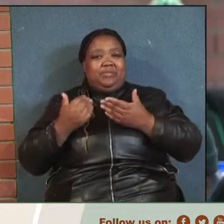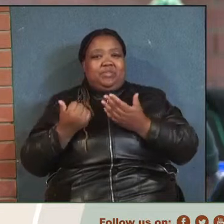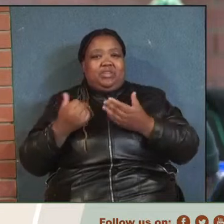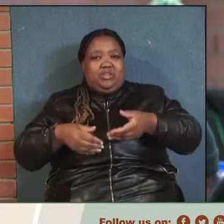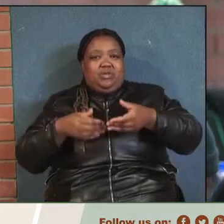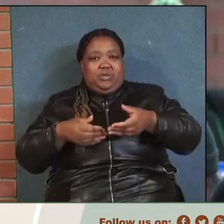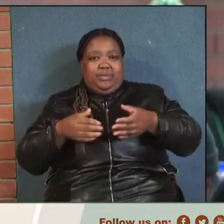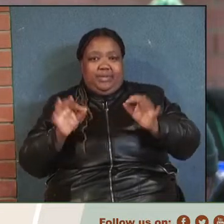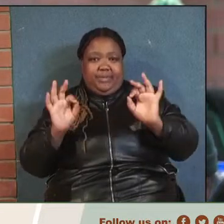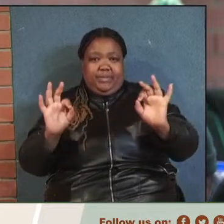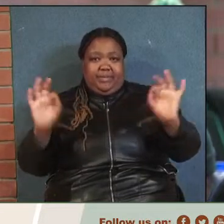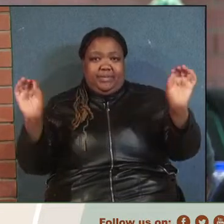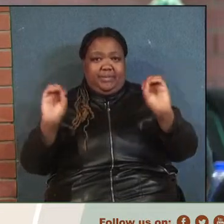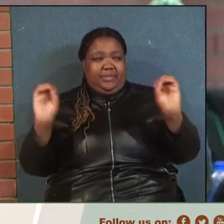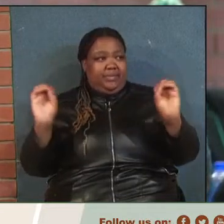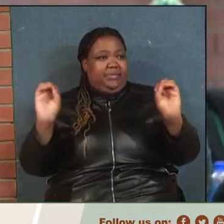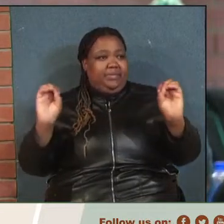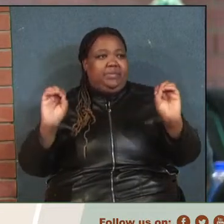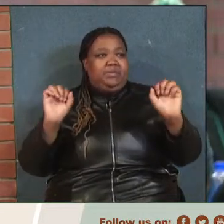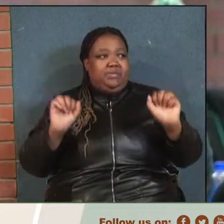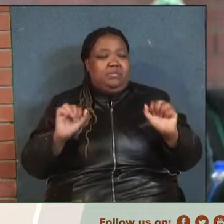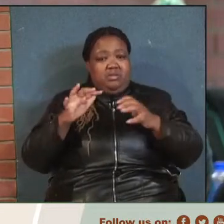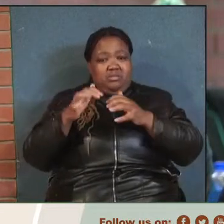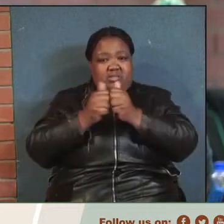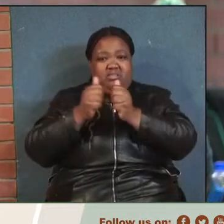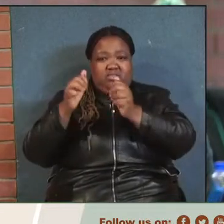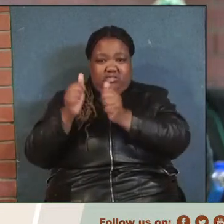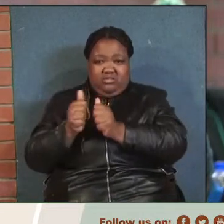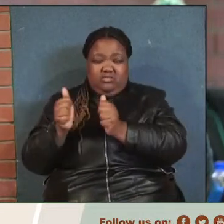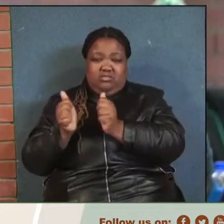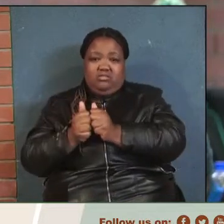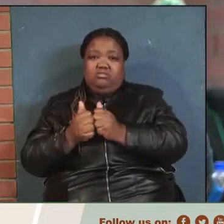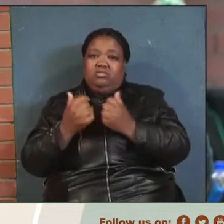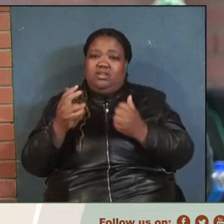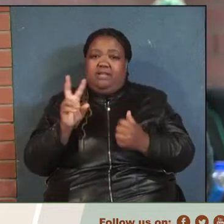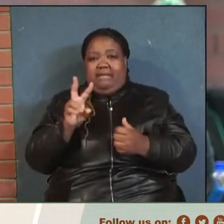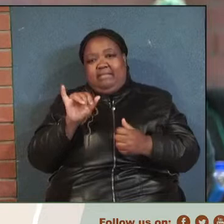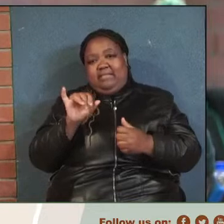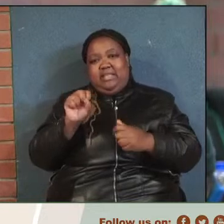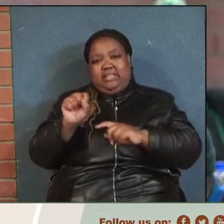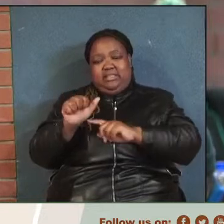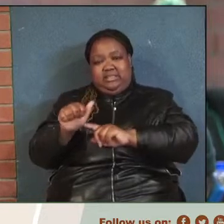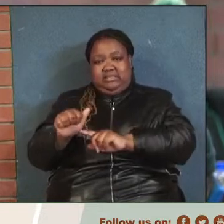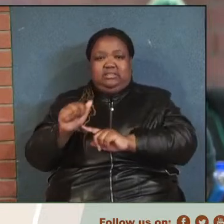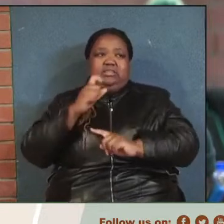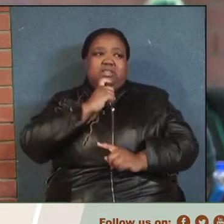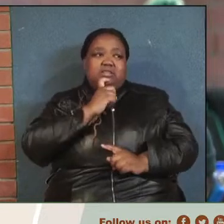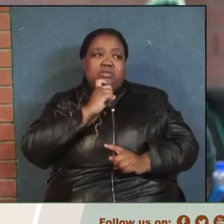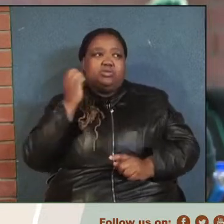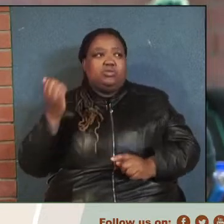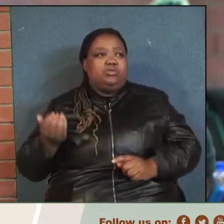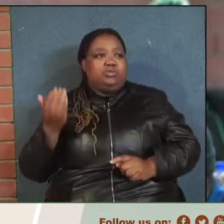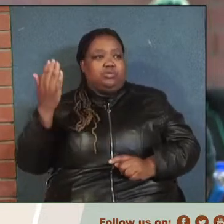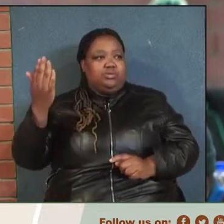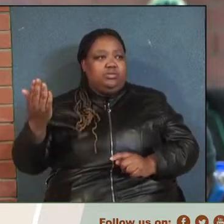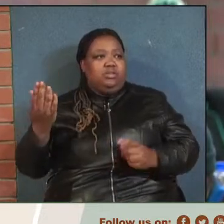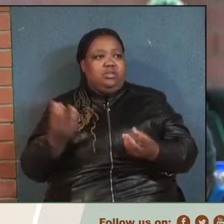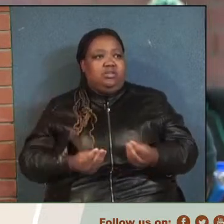must be a partnership between embassies, so they must apply with their visas so that the kids out there must also be